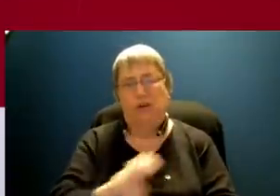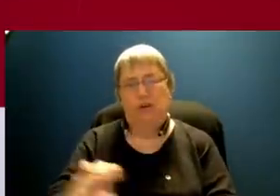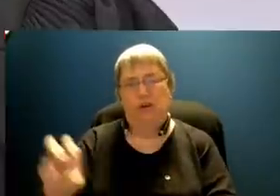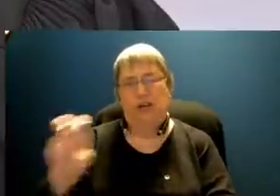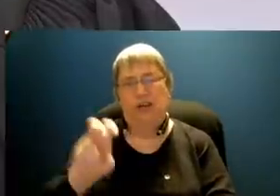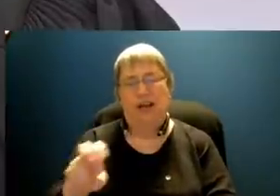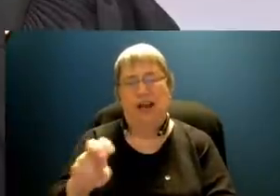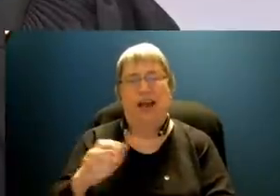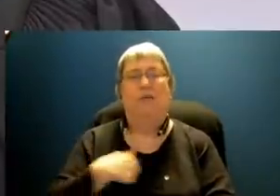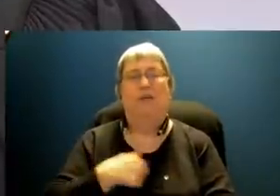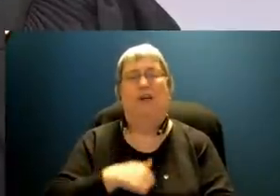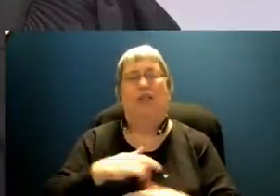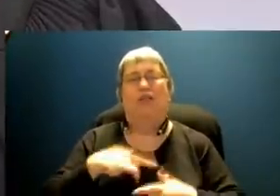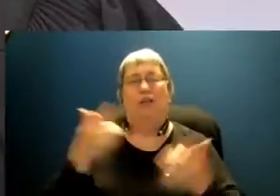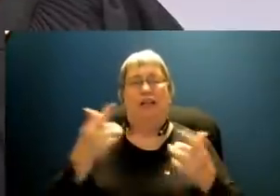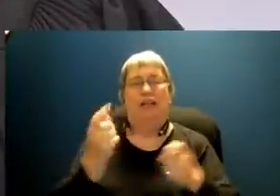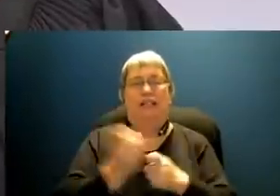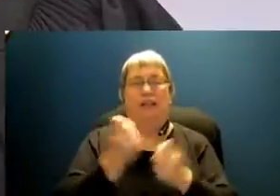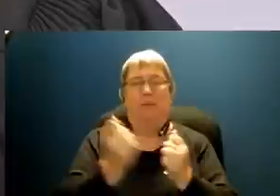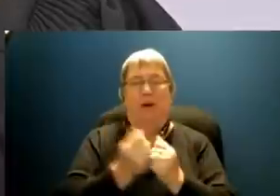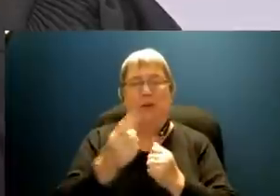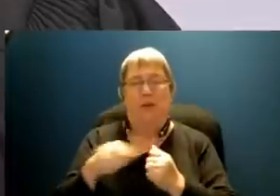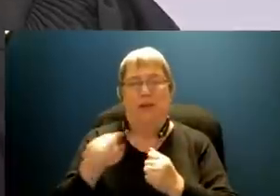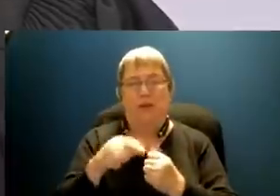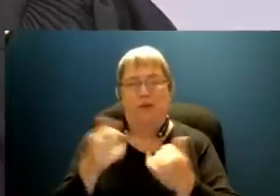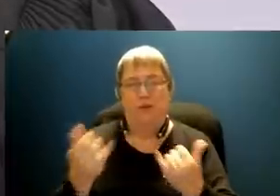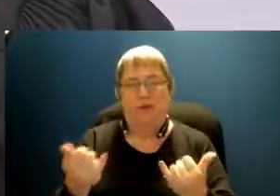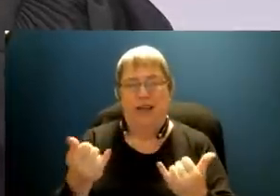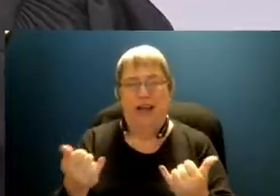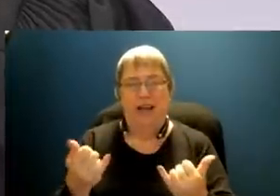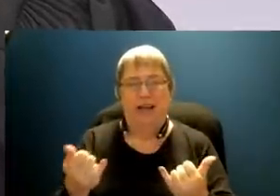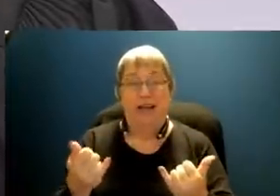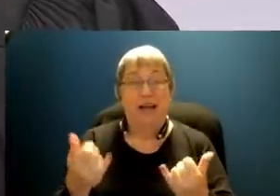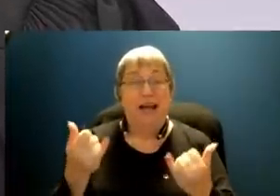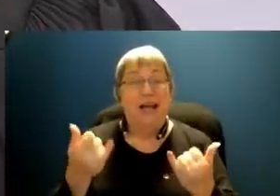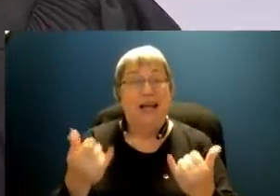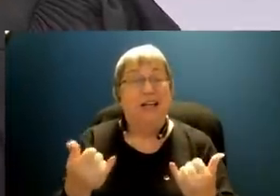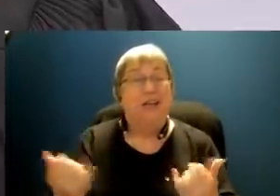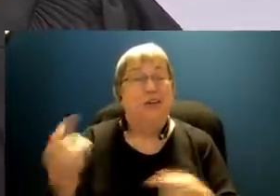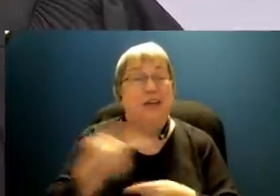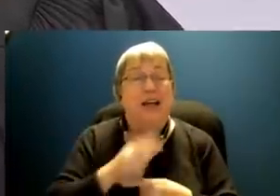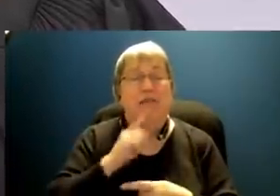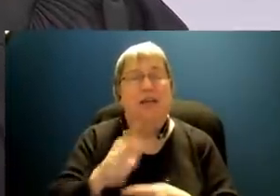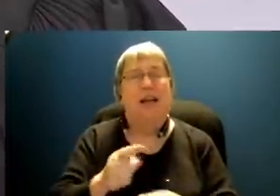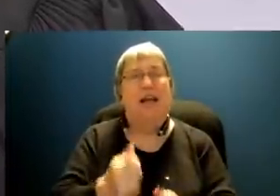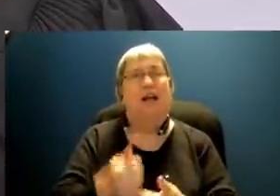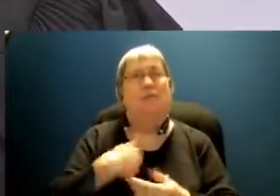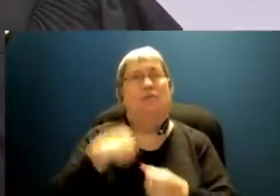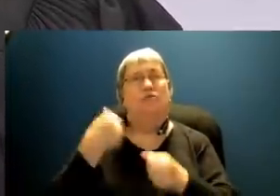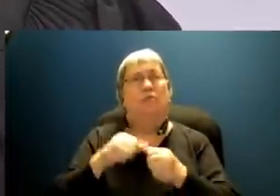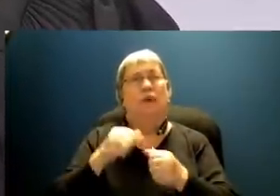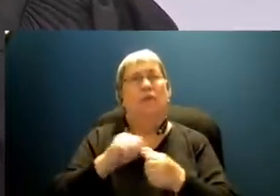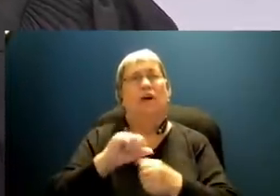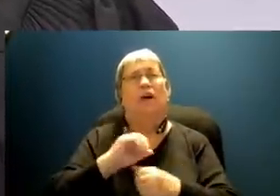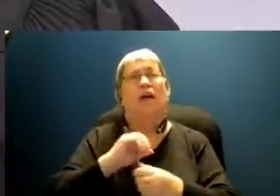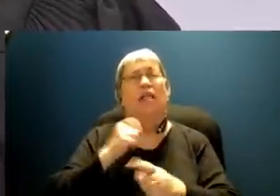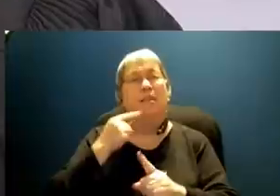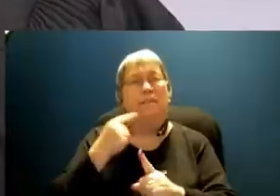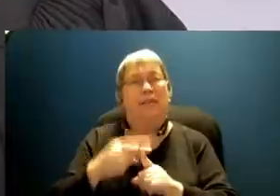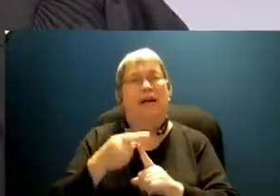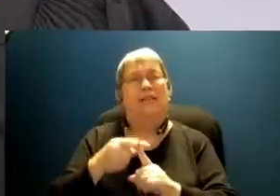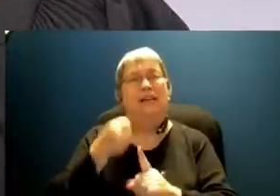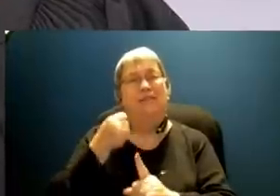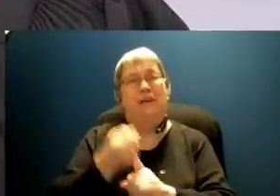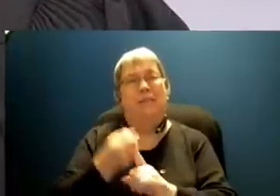today. Days like today are an important reminder of the positive impact that each one of us, all of us, can have in